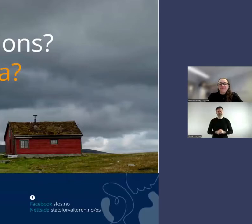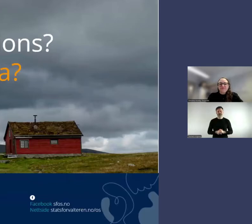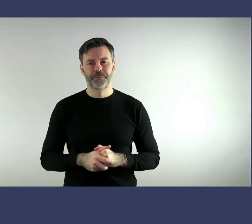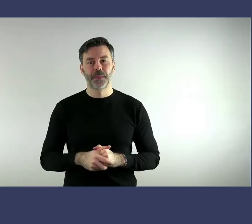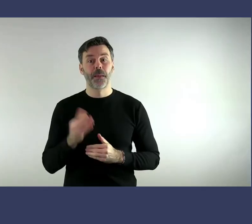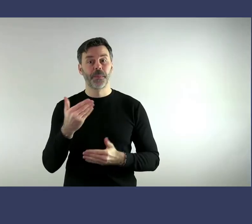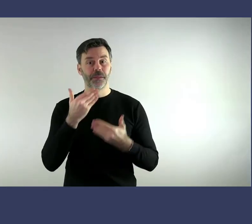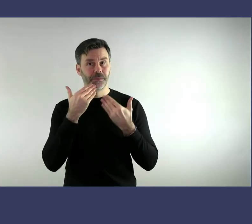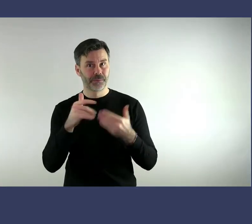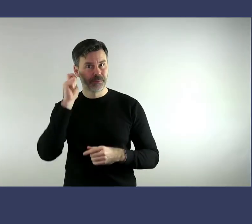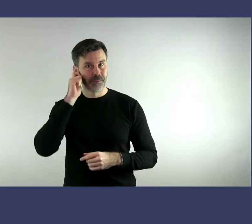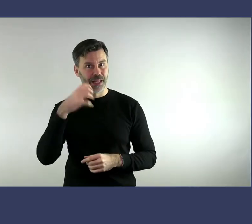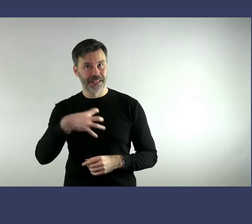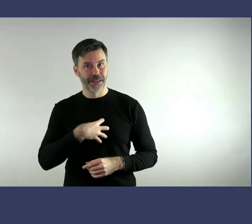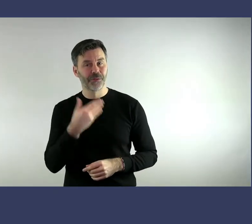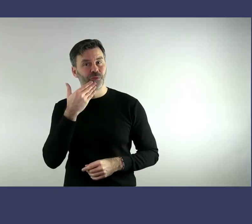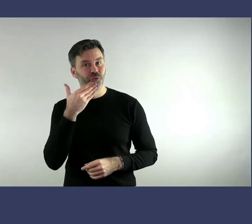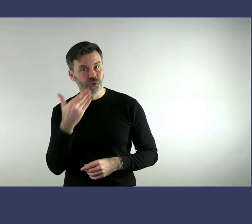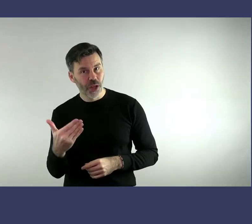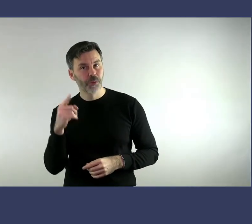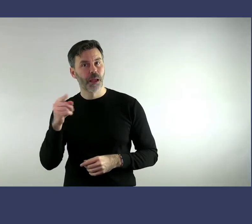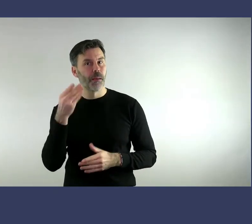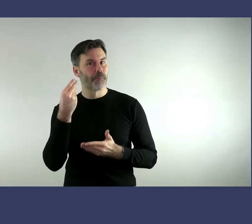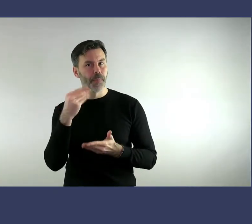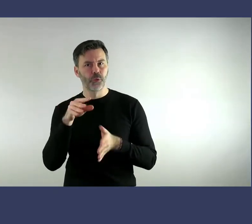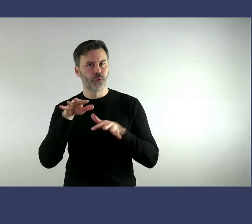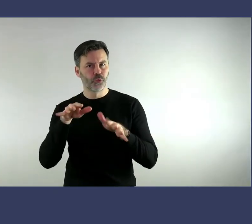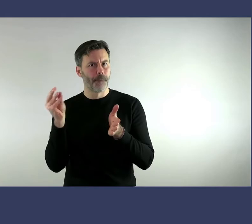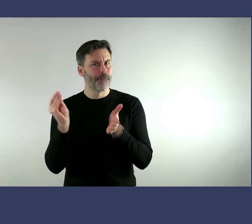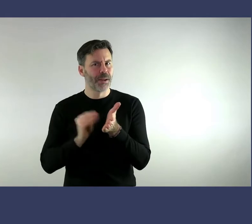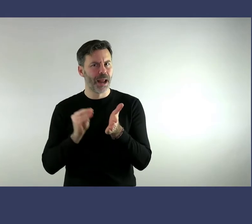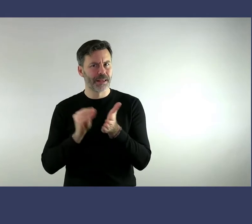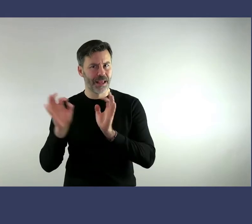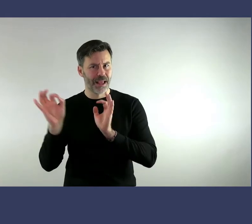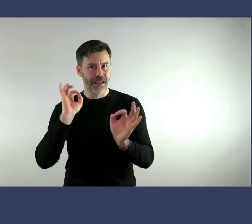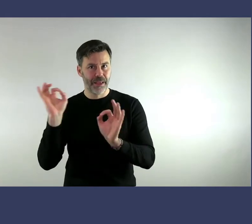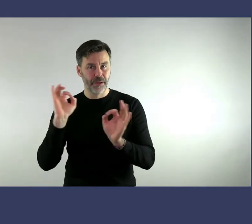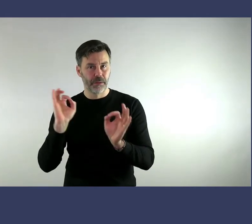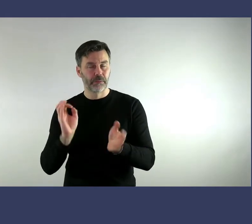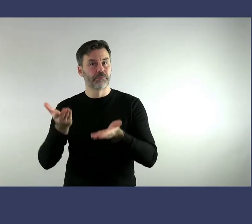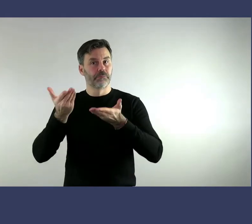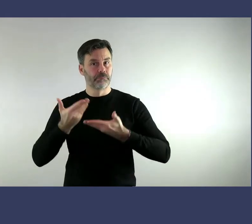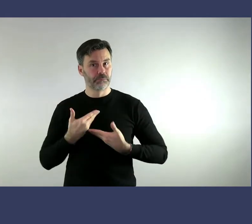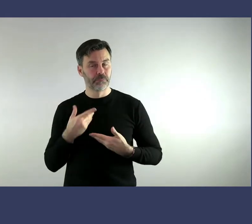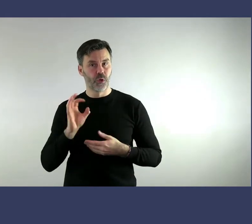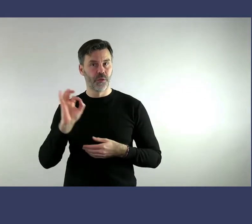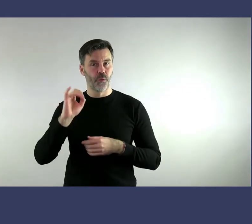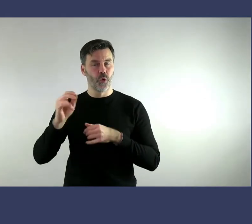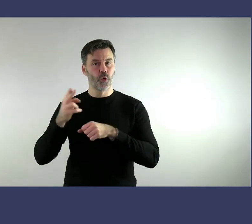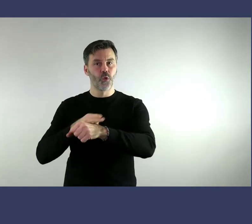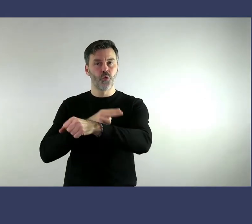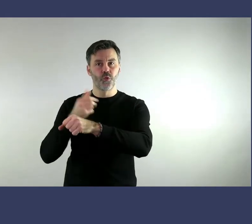Dziękujemy pani dyrektor za bardzo praktyczne przekazanie Thank you very tej much for this kluczowej very roli, jaką practical tutaj presentation of this key